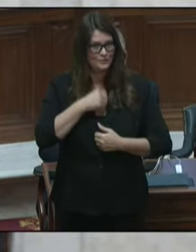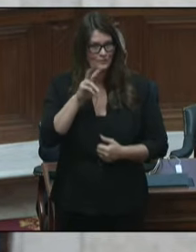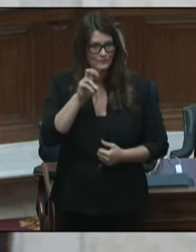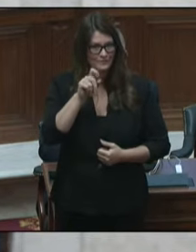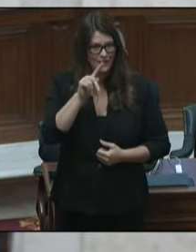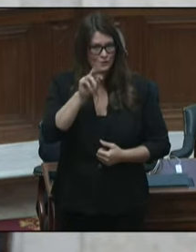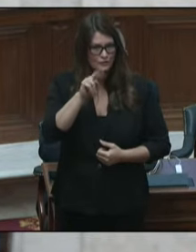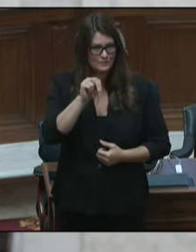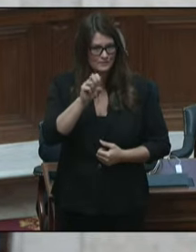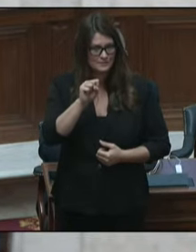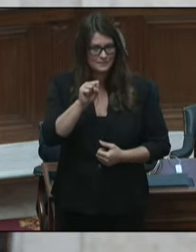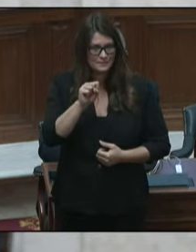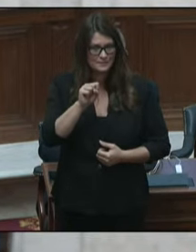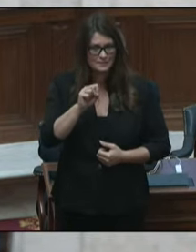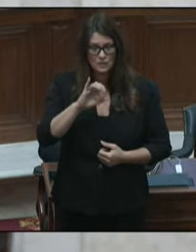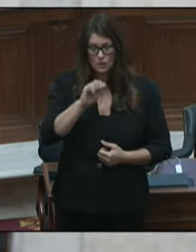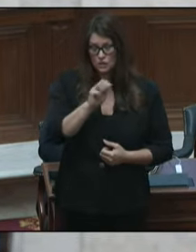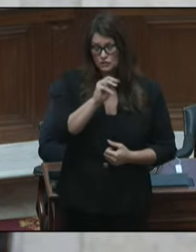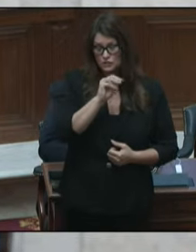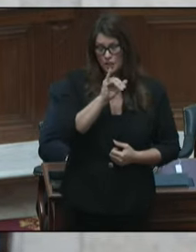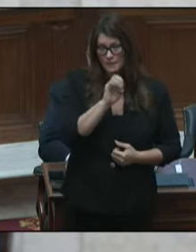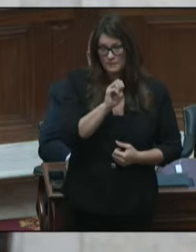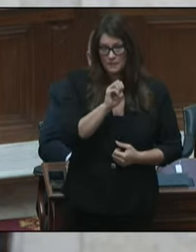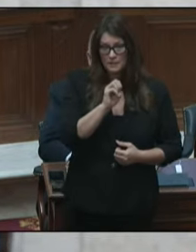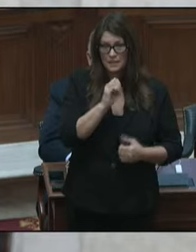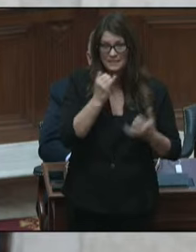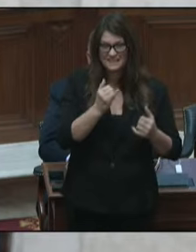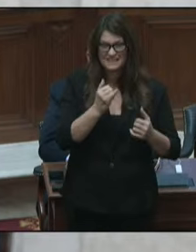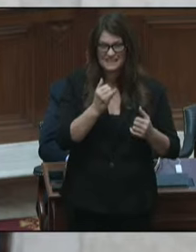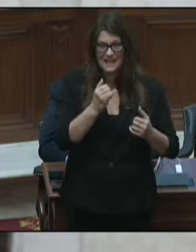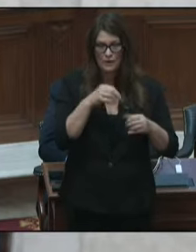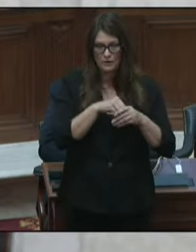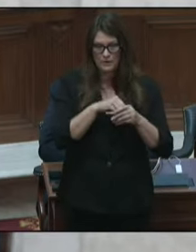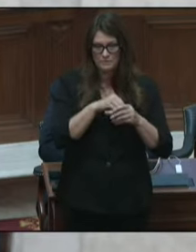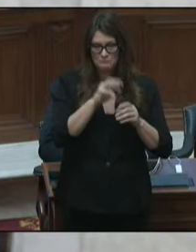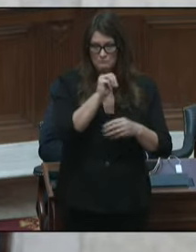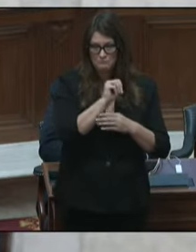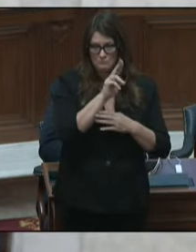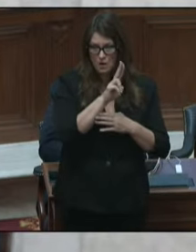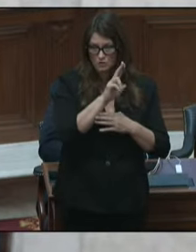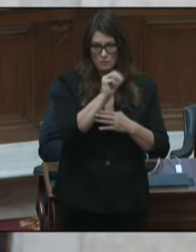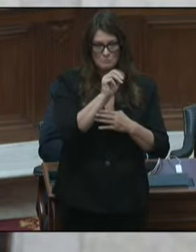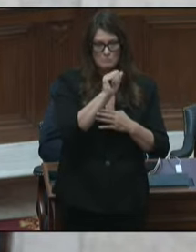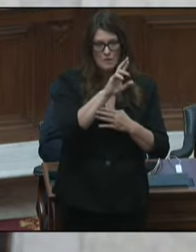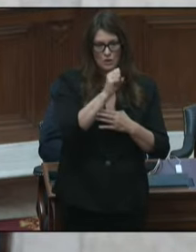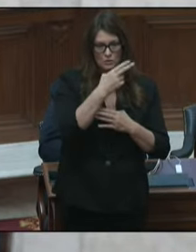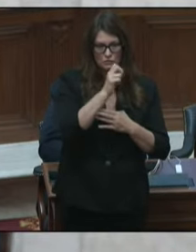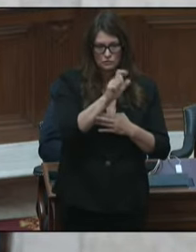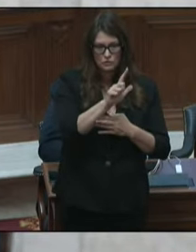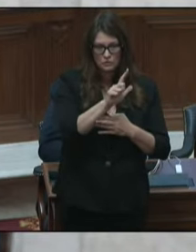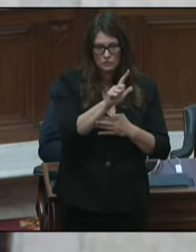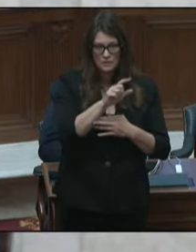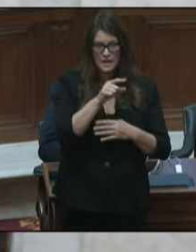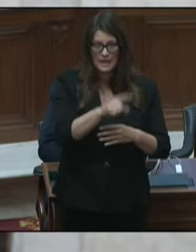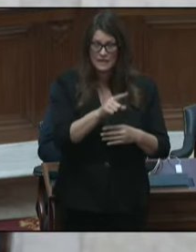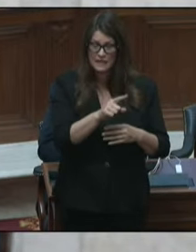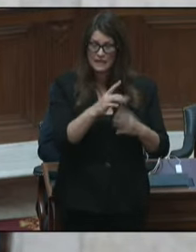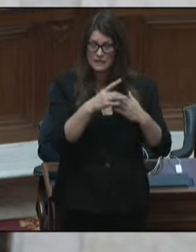Virginia. Jamie is enrolled at Marshall right now, and he heads up the Student Vets